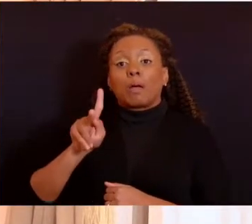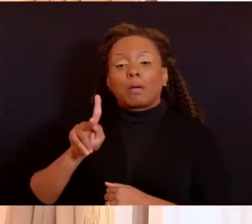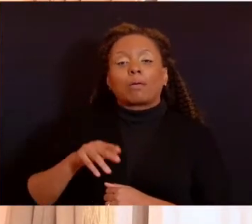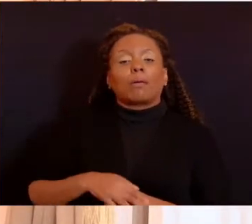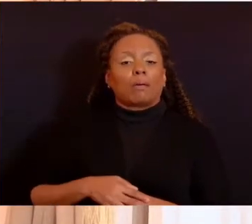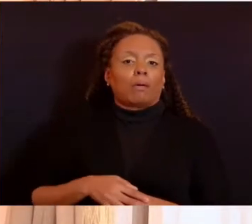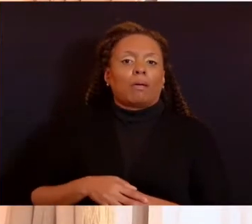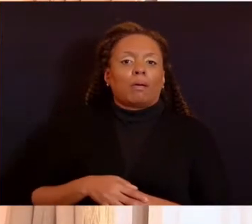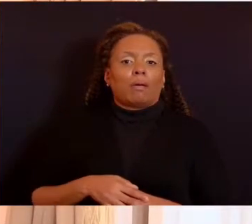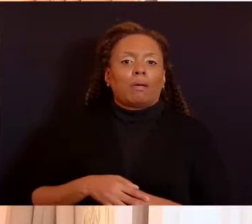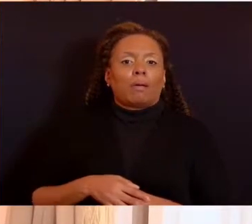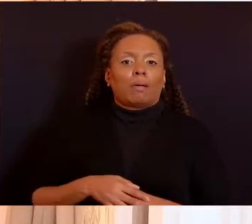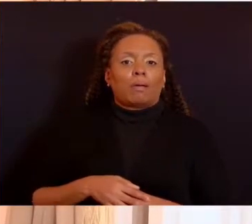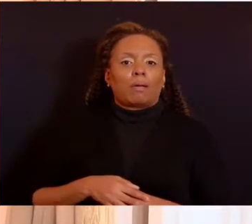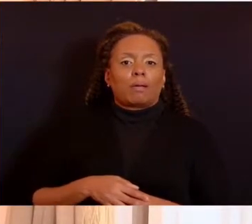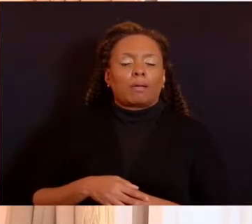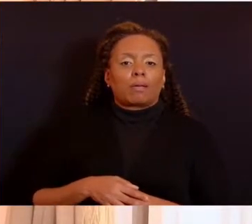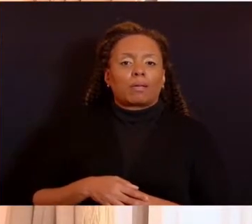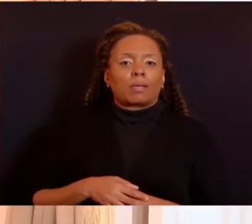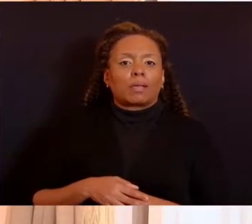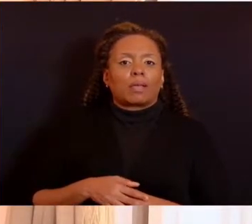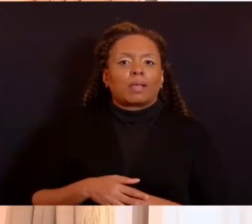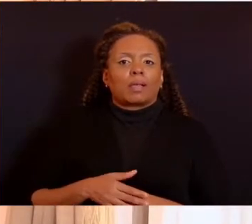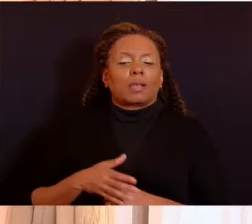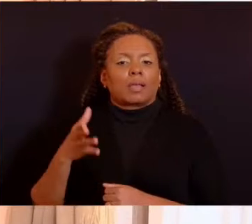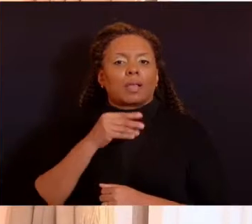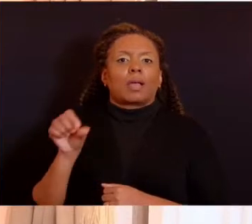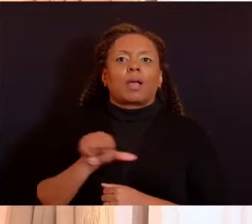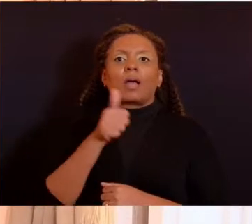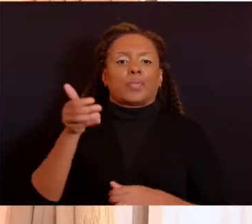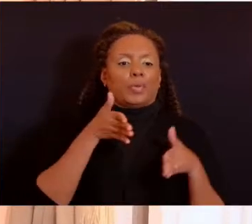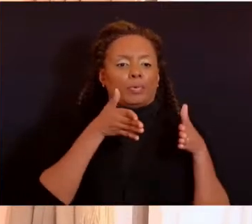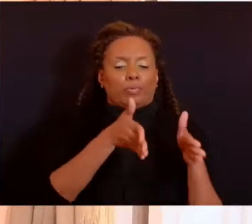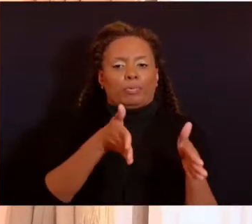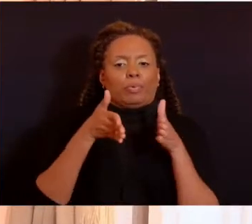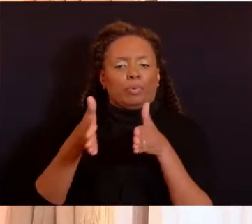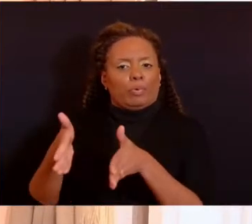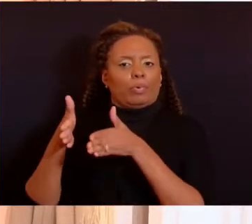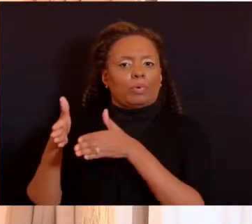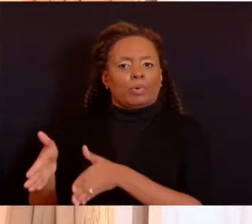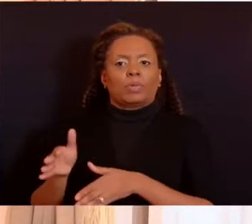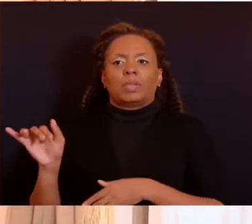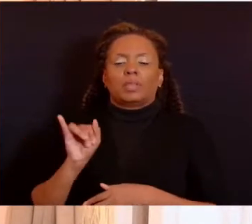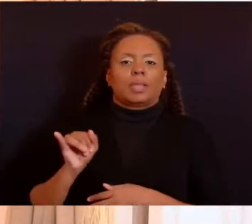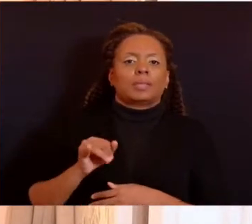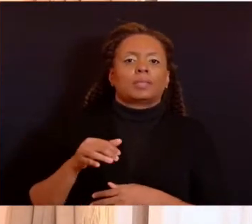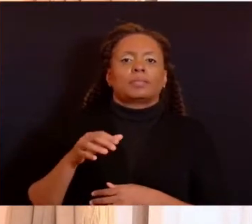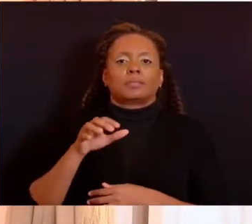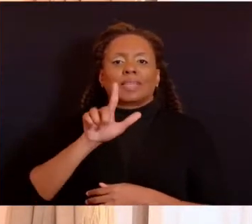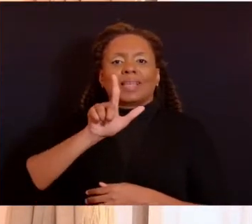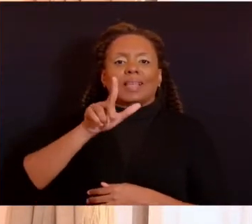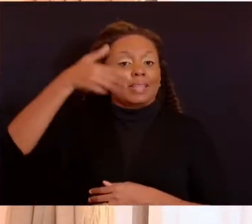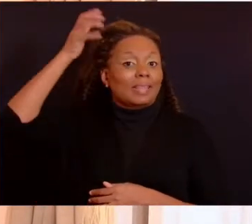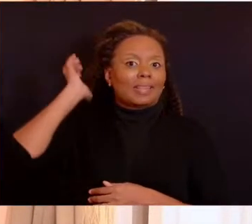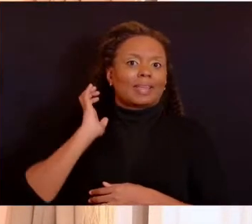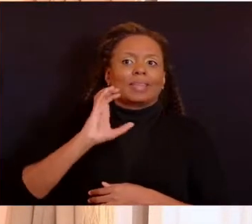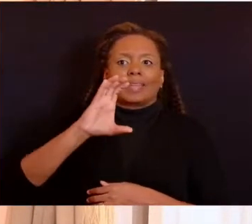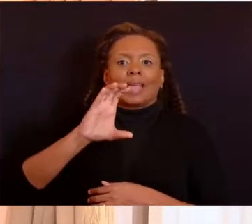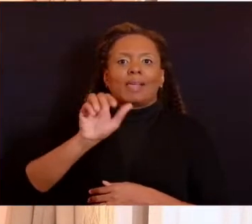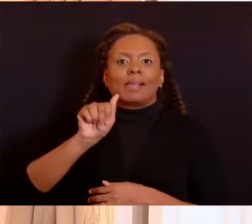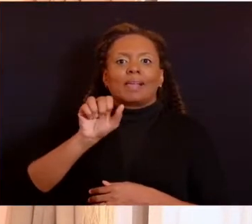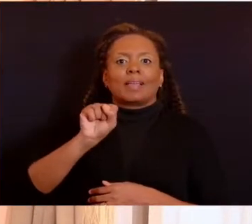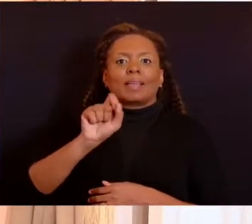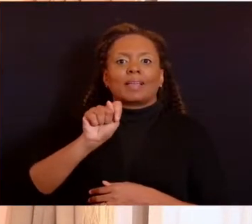and believe you me, and then a number of other roads, Bloomsbury, St. Thomas, Lion Castle to Stone